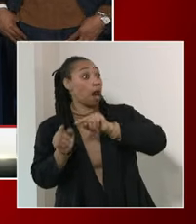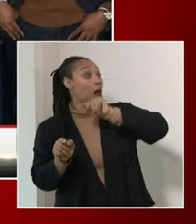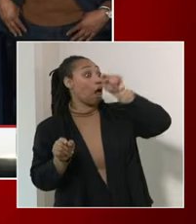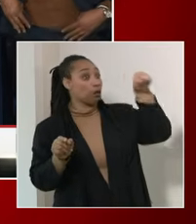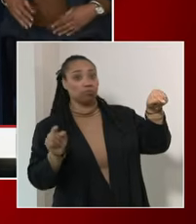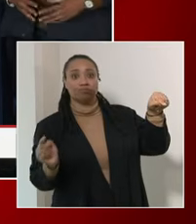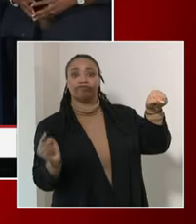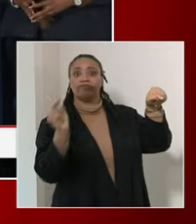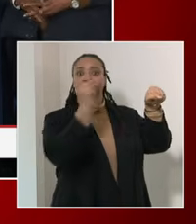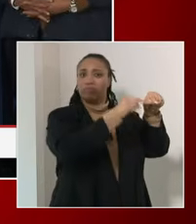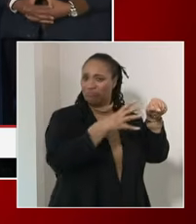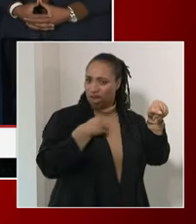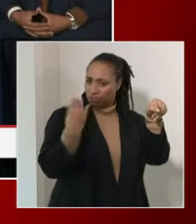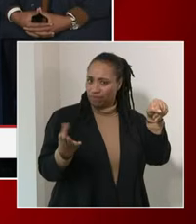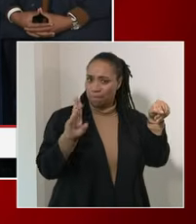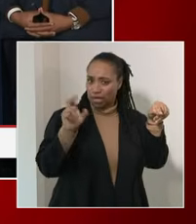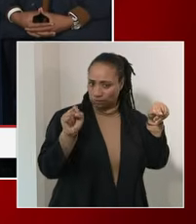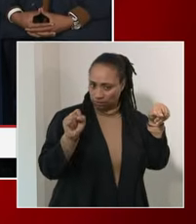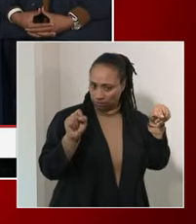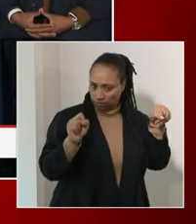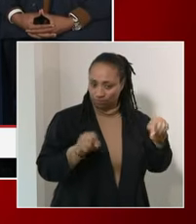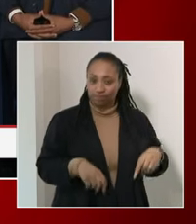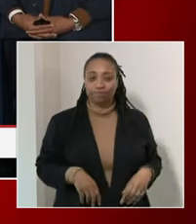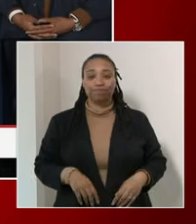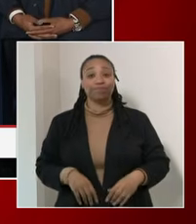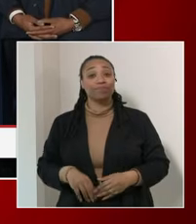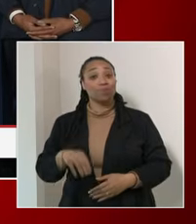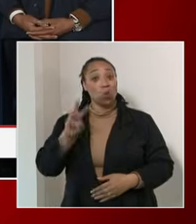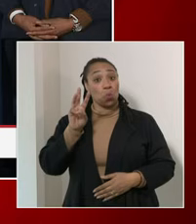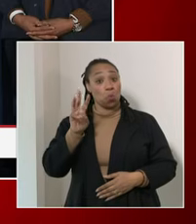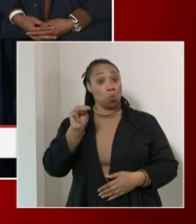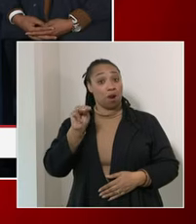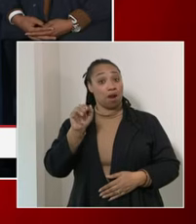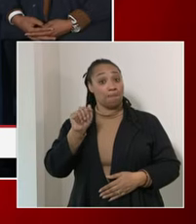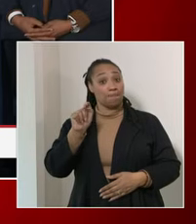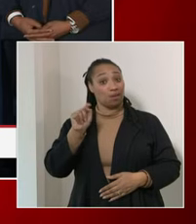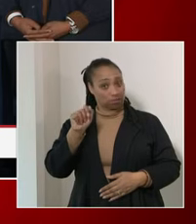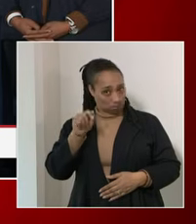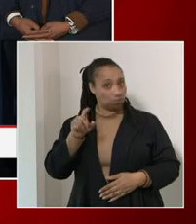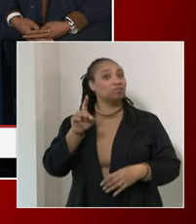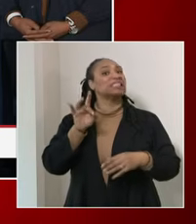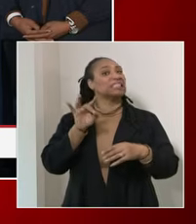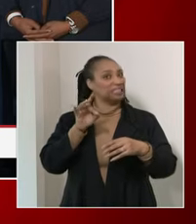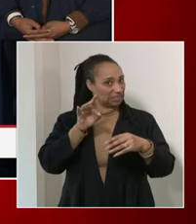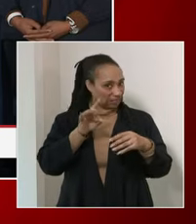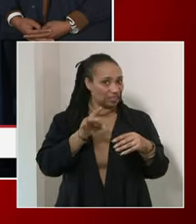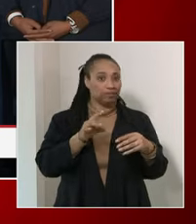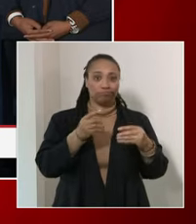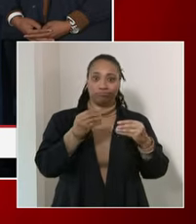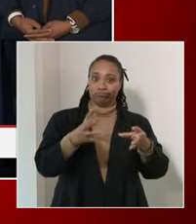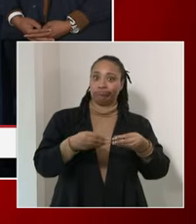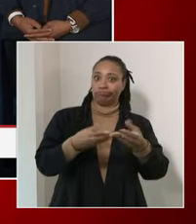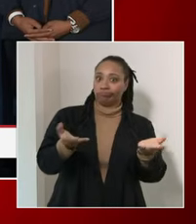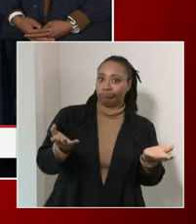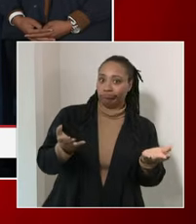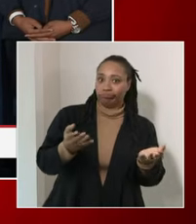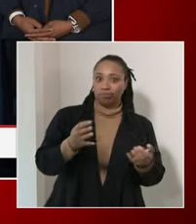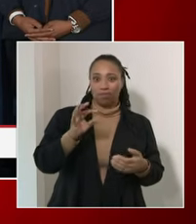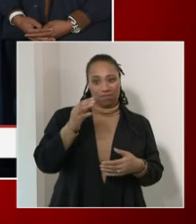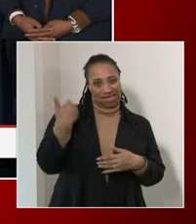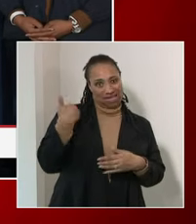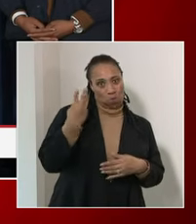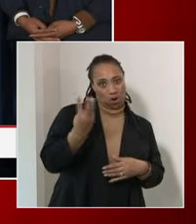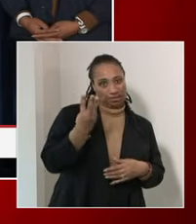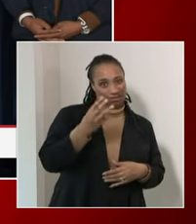and 100% on school bus routes on Thursday, and that helps us open. The decision